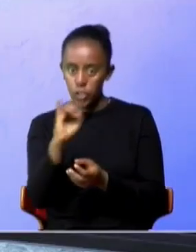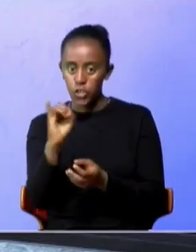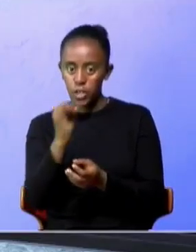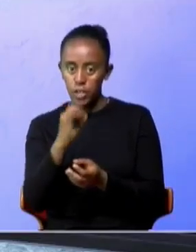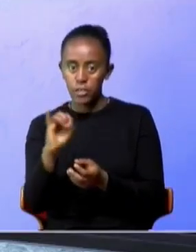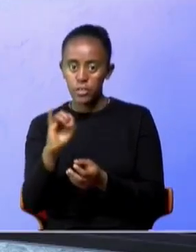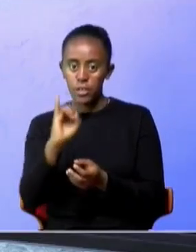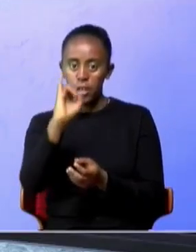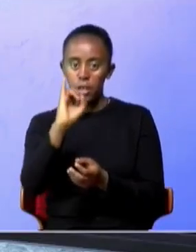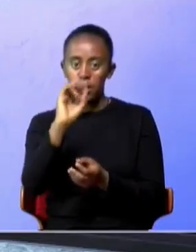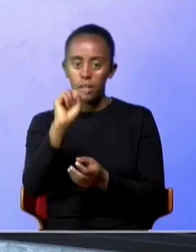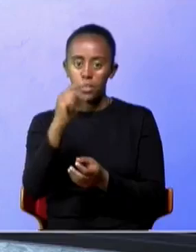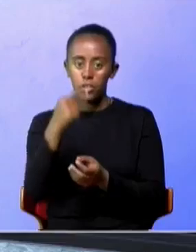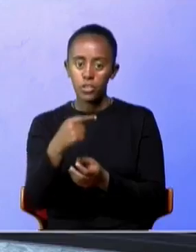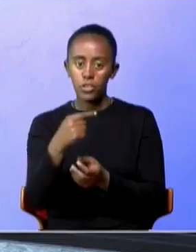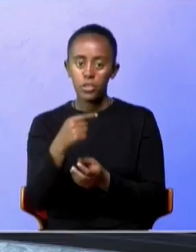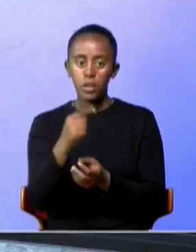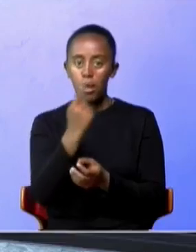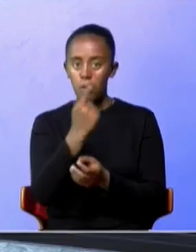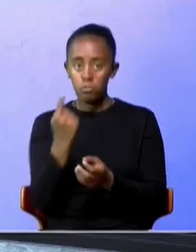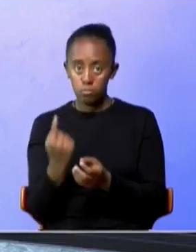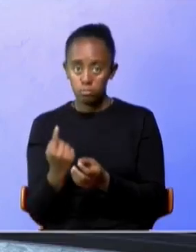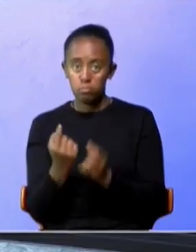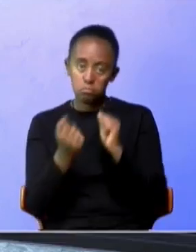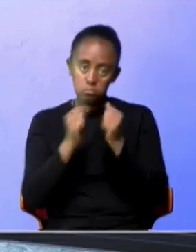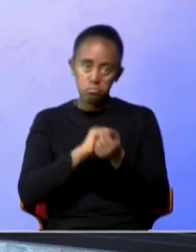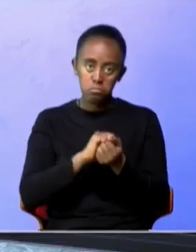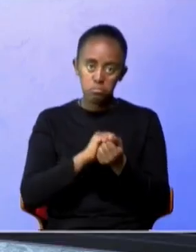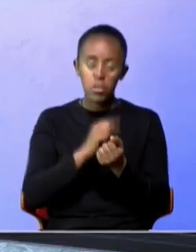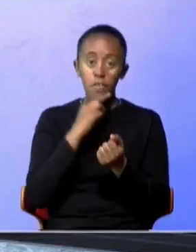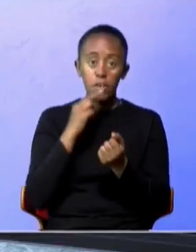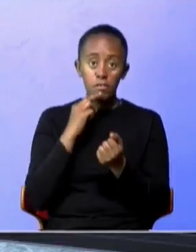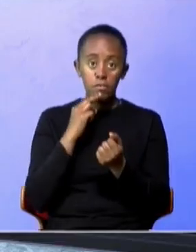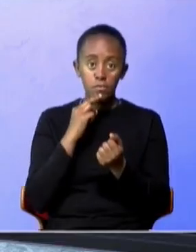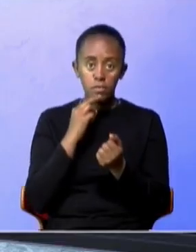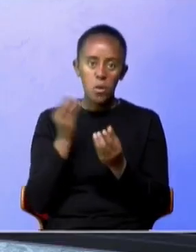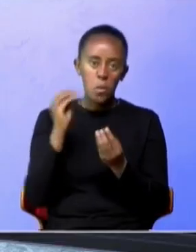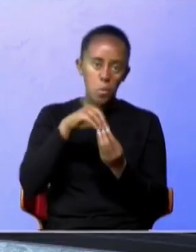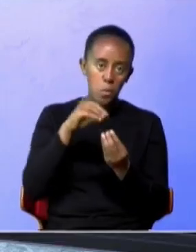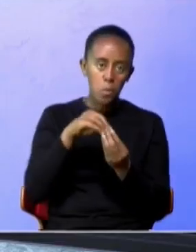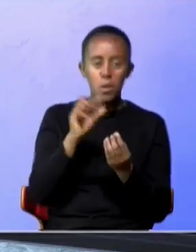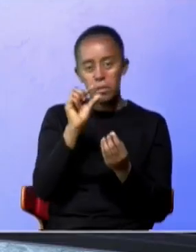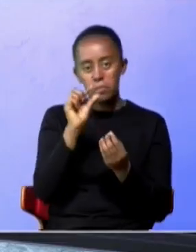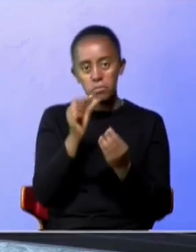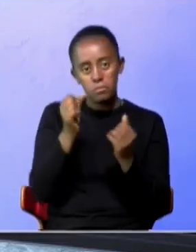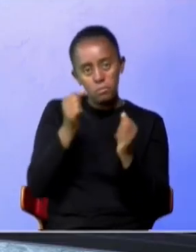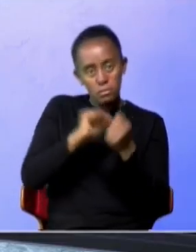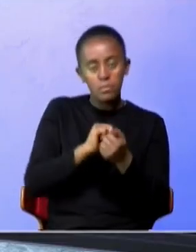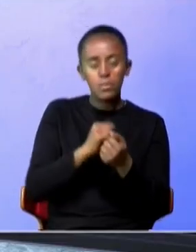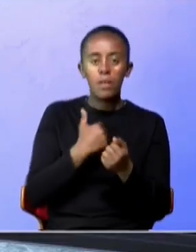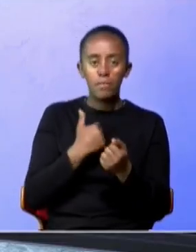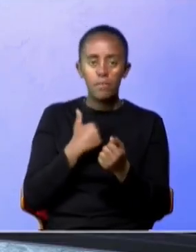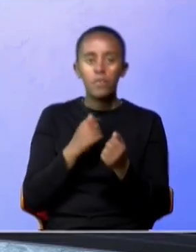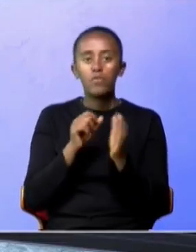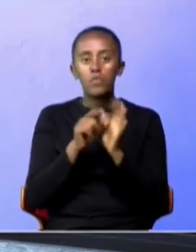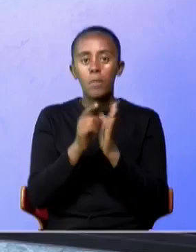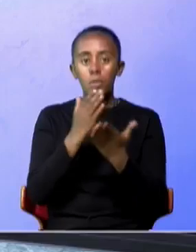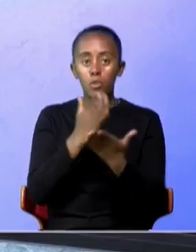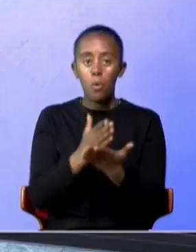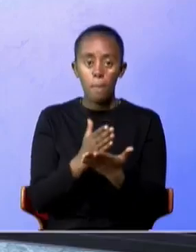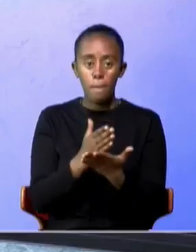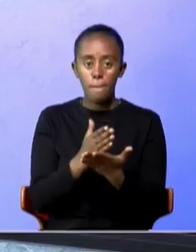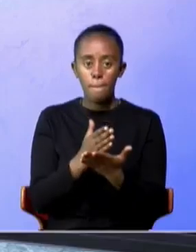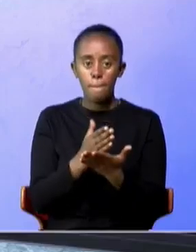Some of the words, they change, some of the verbs, they change, or we add a little bit to it. For example, in the first one,